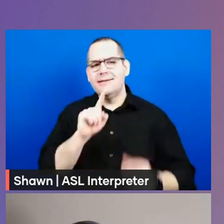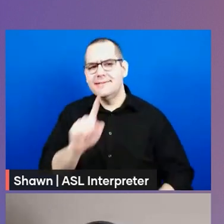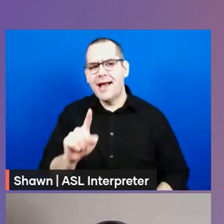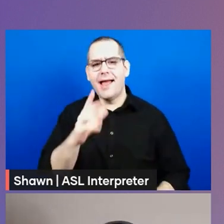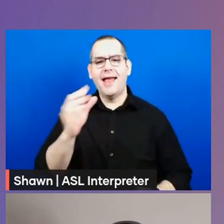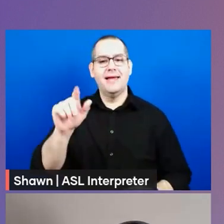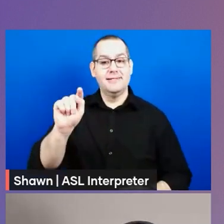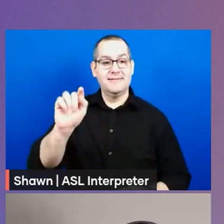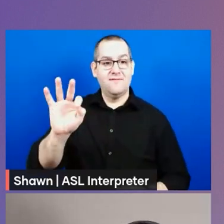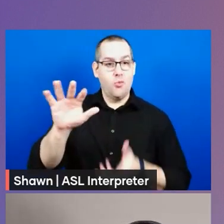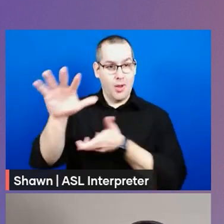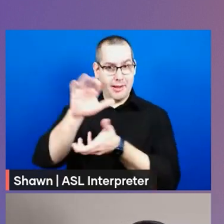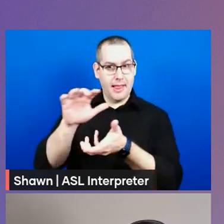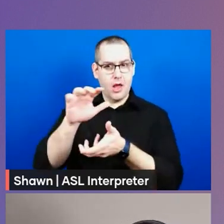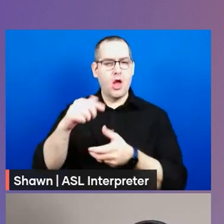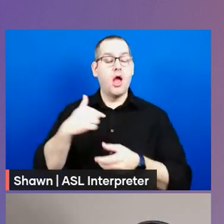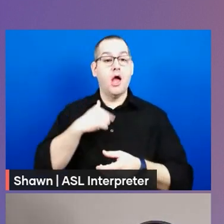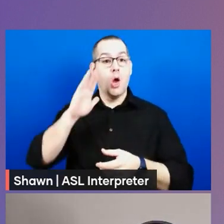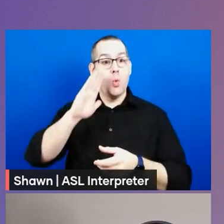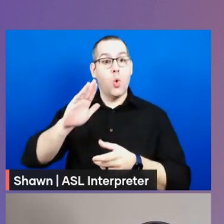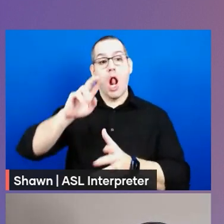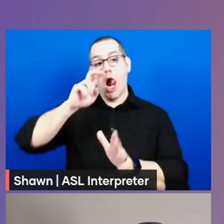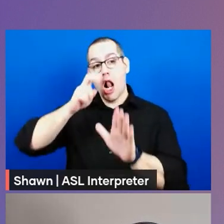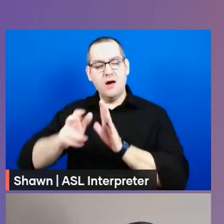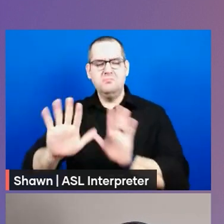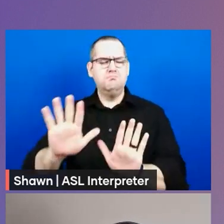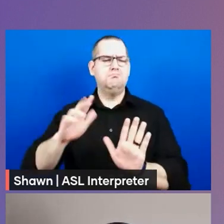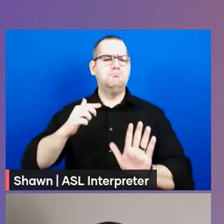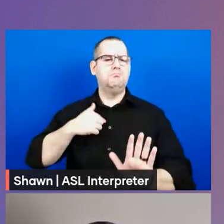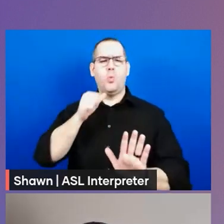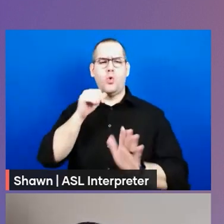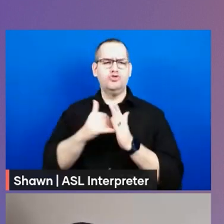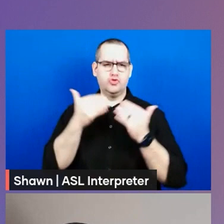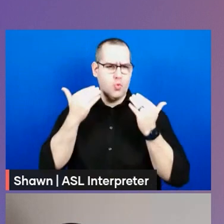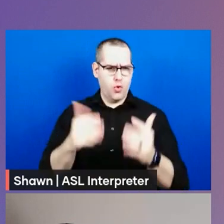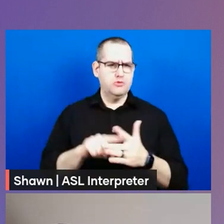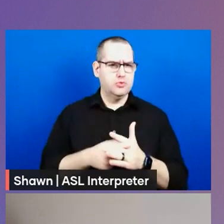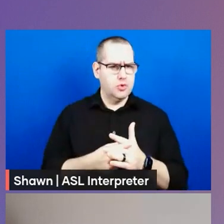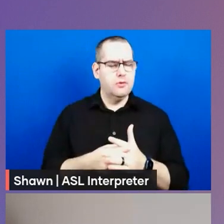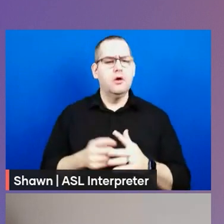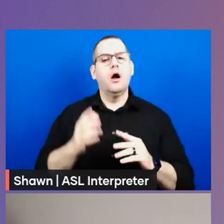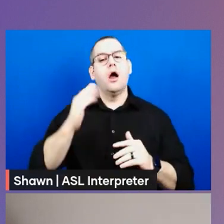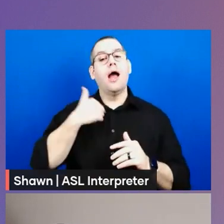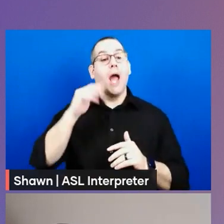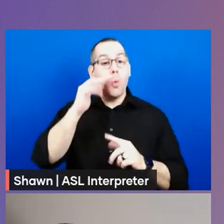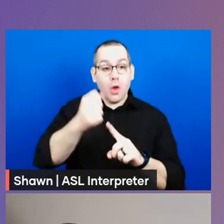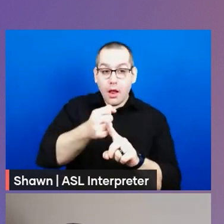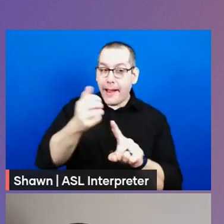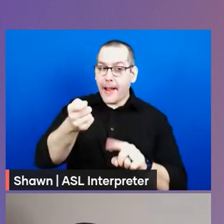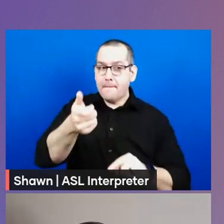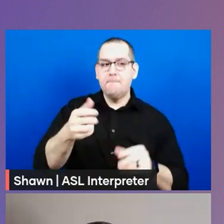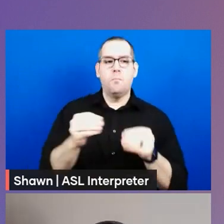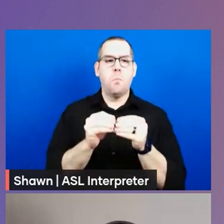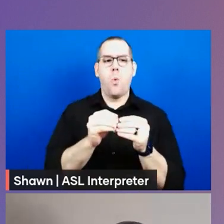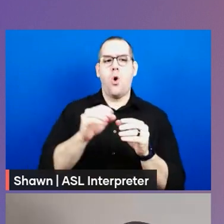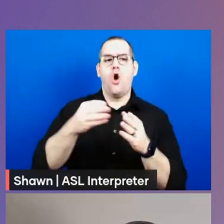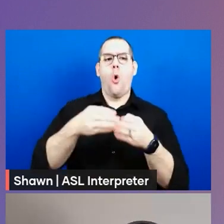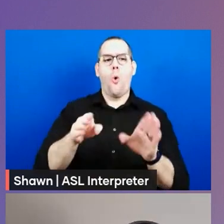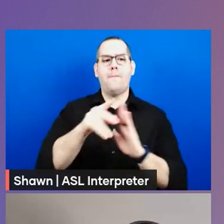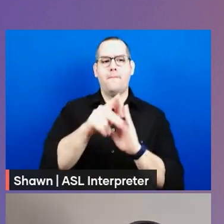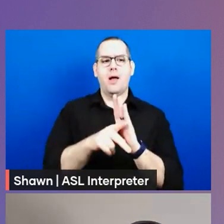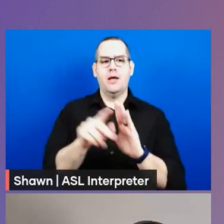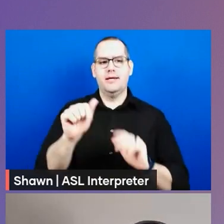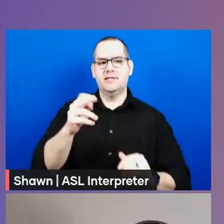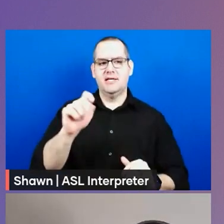won't really dive into what they do. We're just gonna dive into the tool set. I will explain a little bit about Open Policy Agent, it being a general purpose